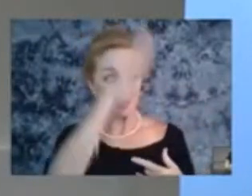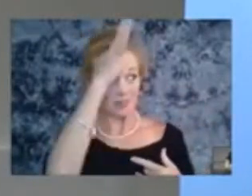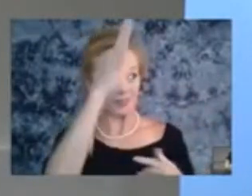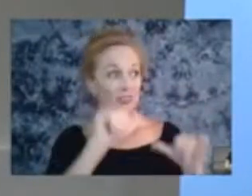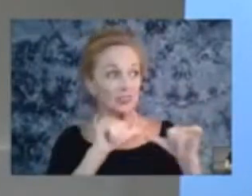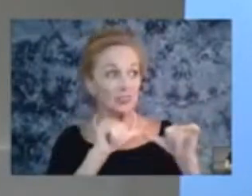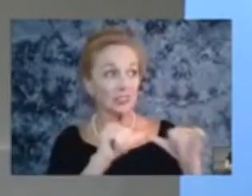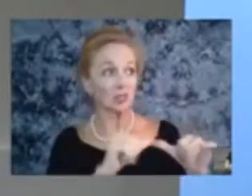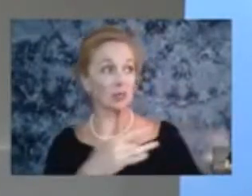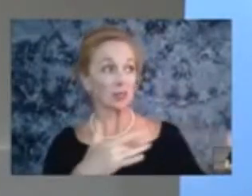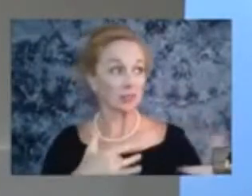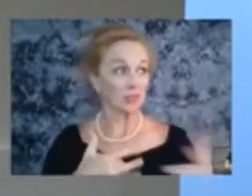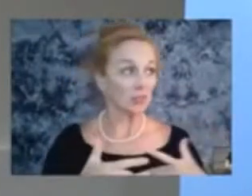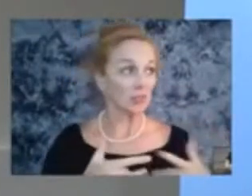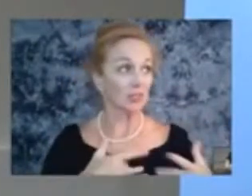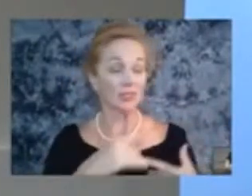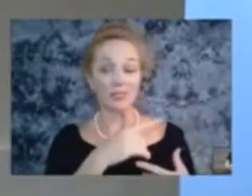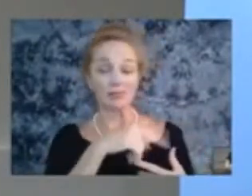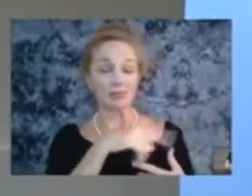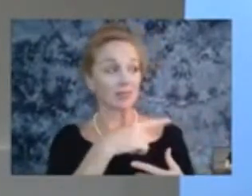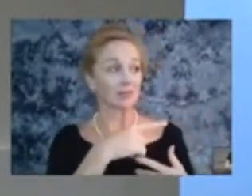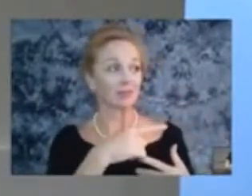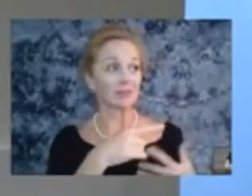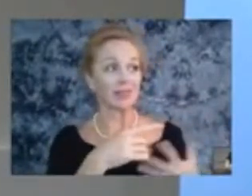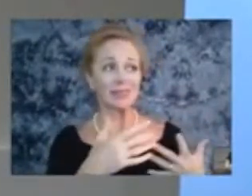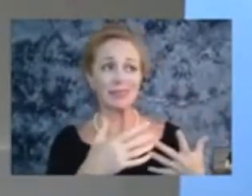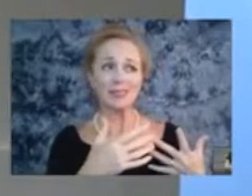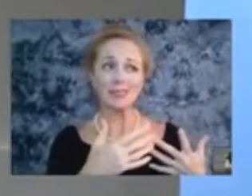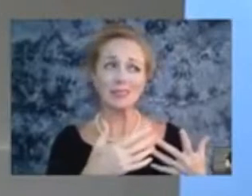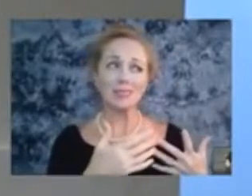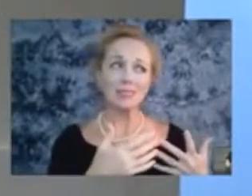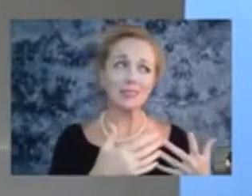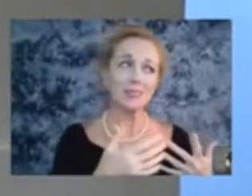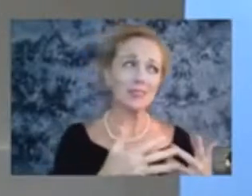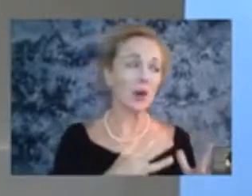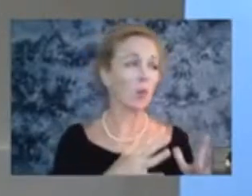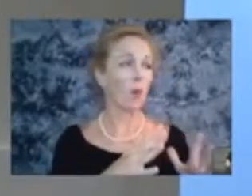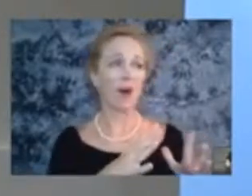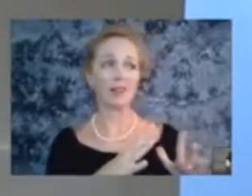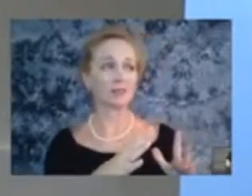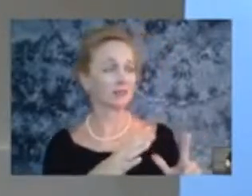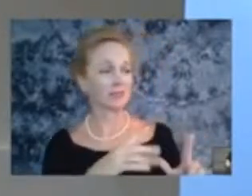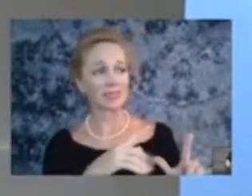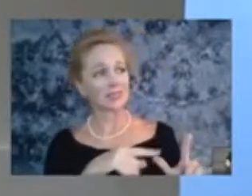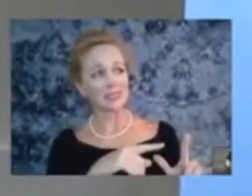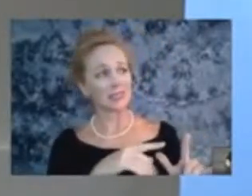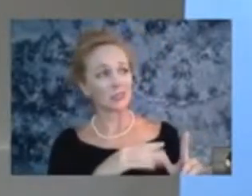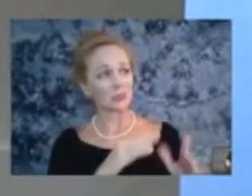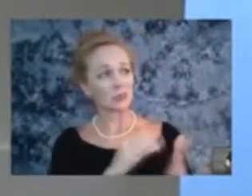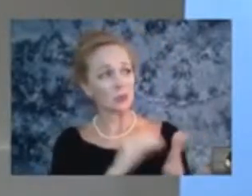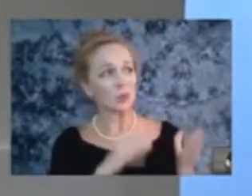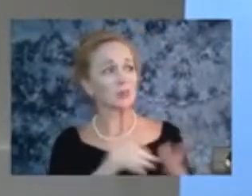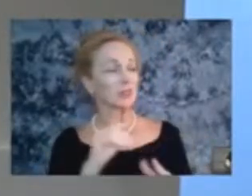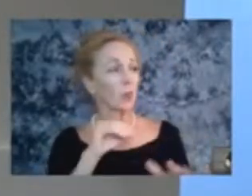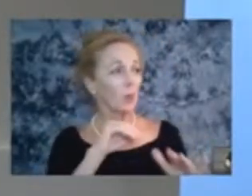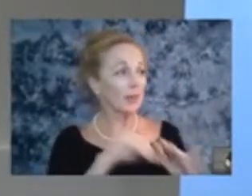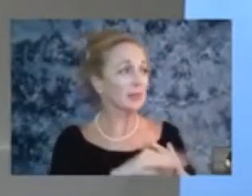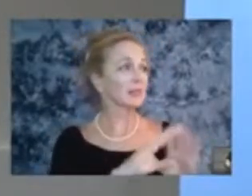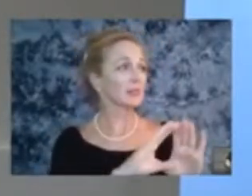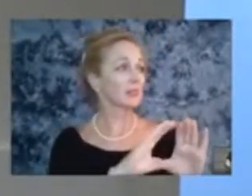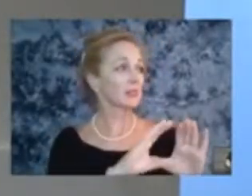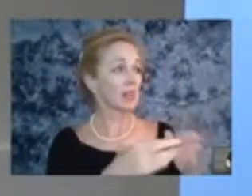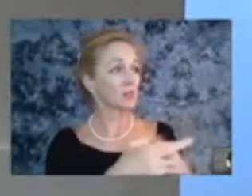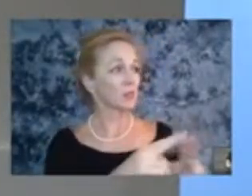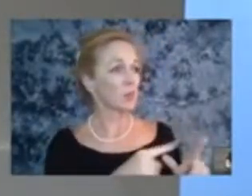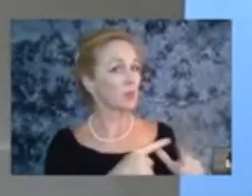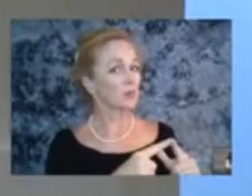child to come in, but they're not in the full remote academy, will they have an opportunity to opt out and go